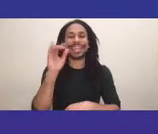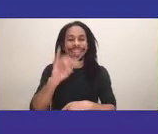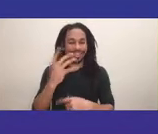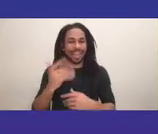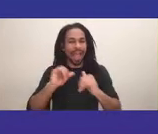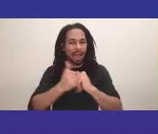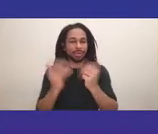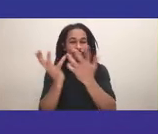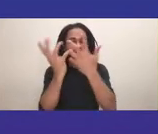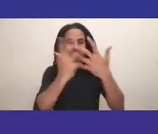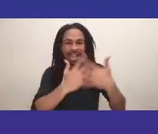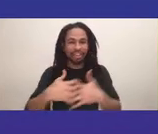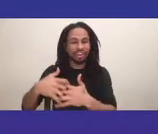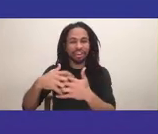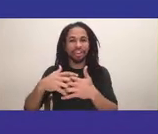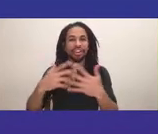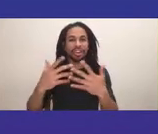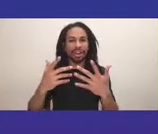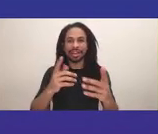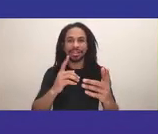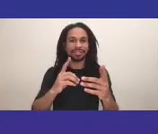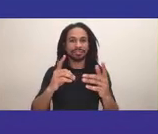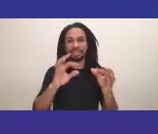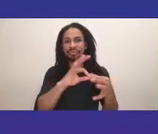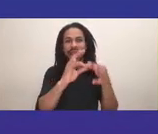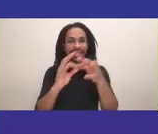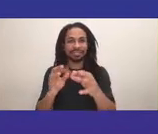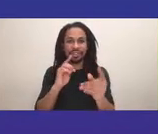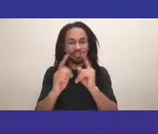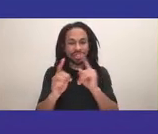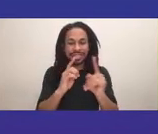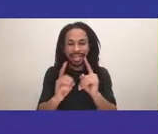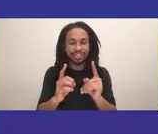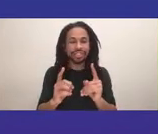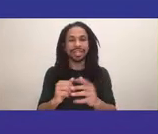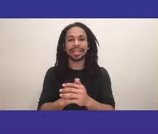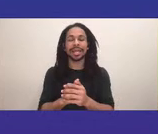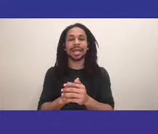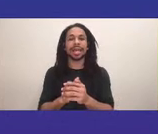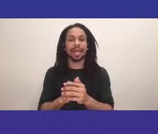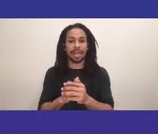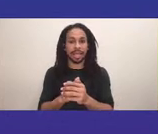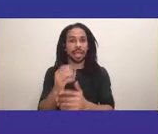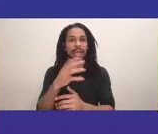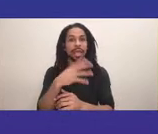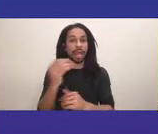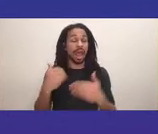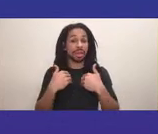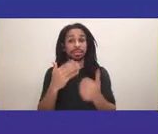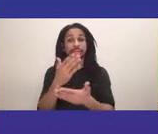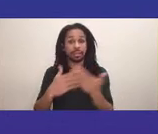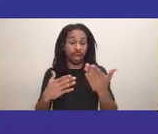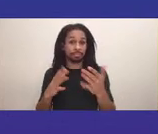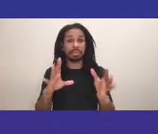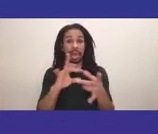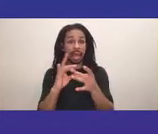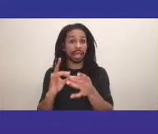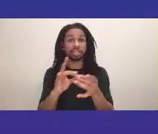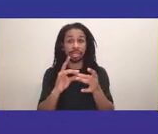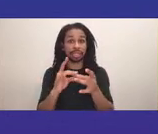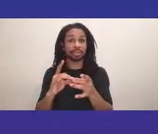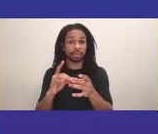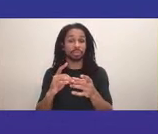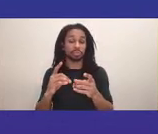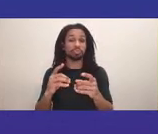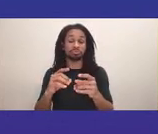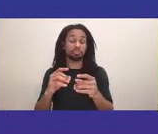and information so that there were some connections that could emerge, that were easy to find,